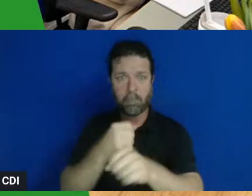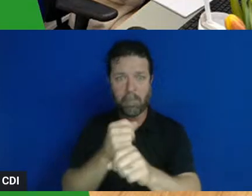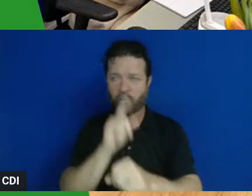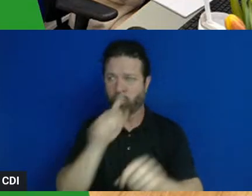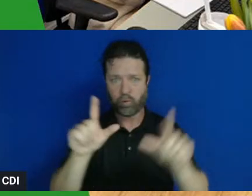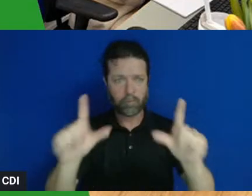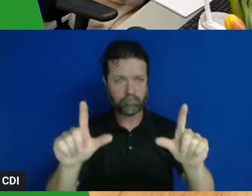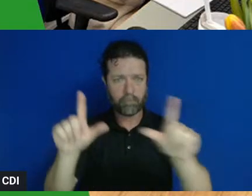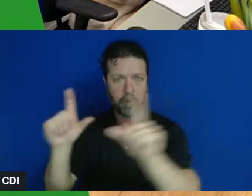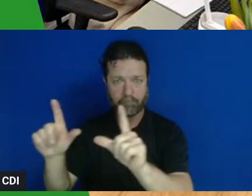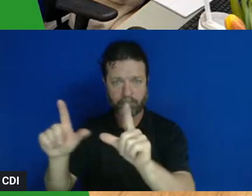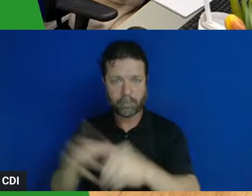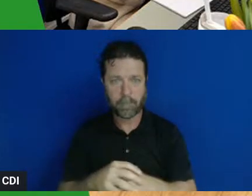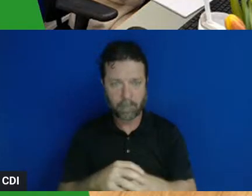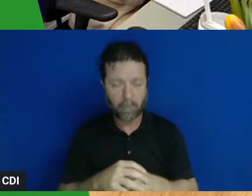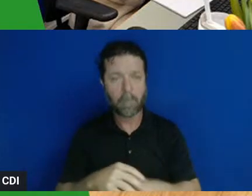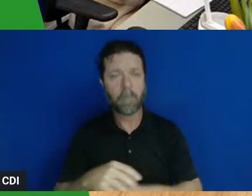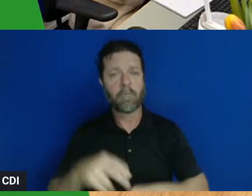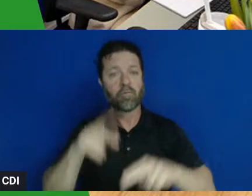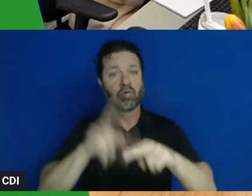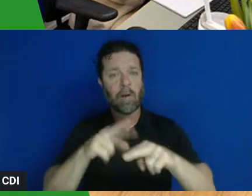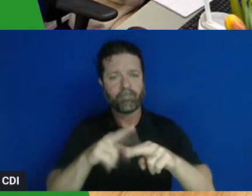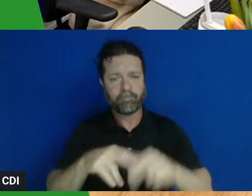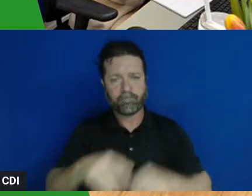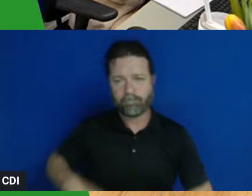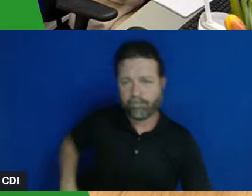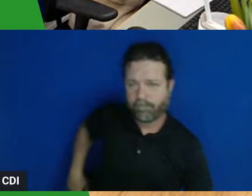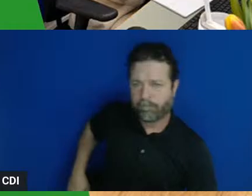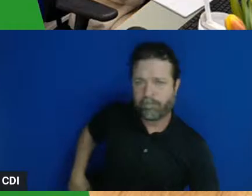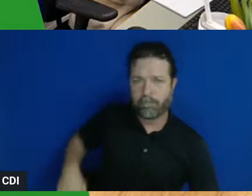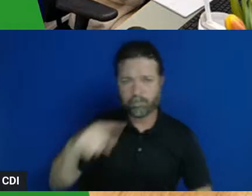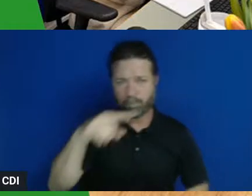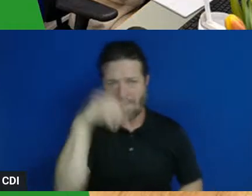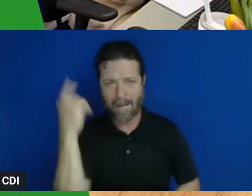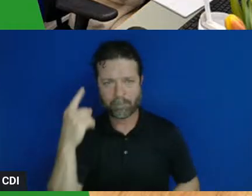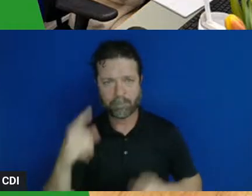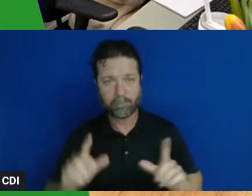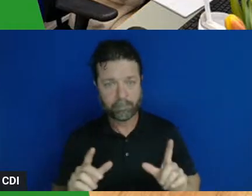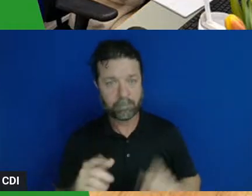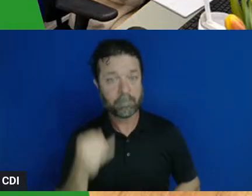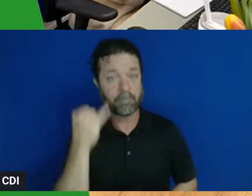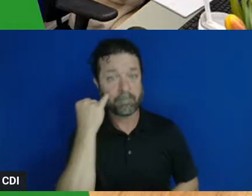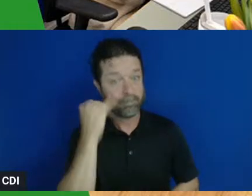have a black office chair, you can use an office chair of any other color, just adding something black